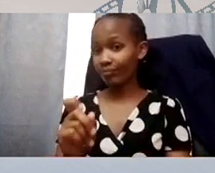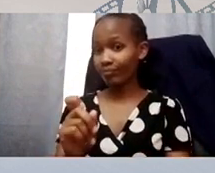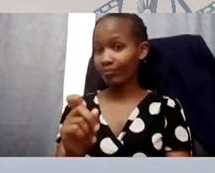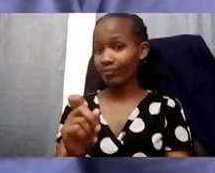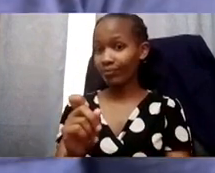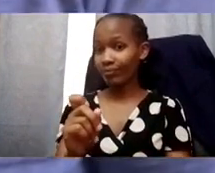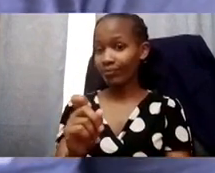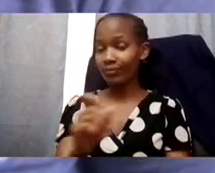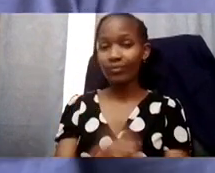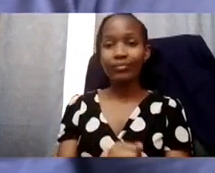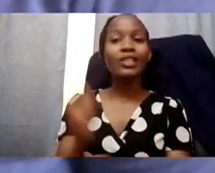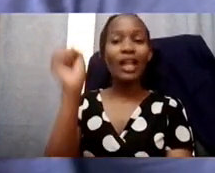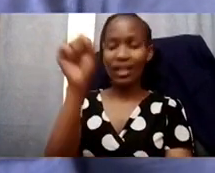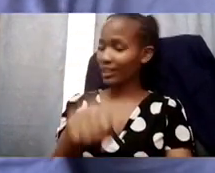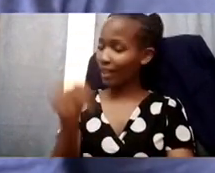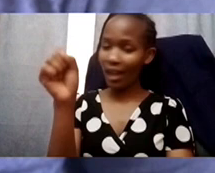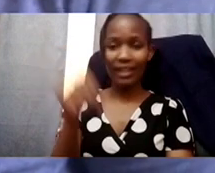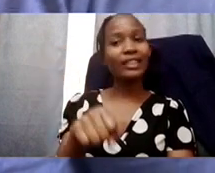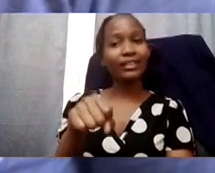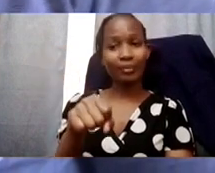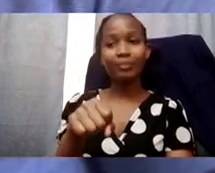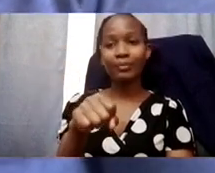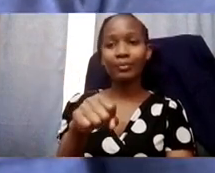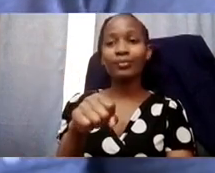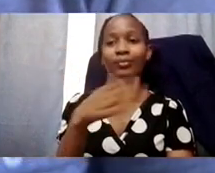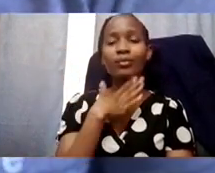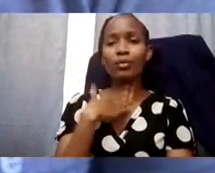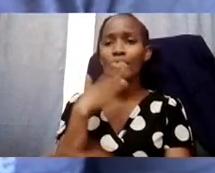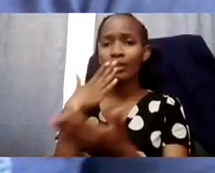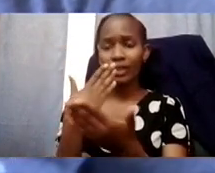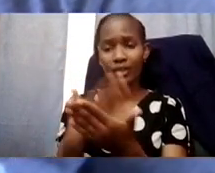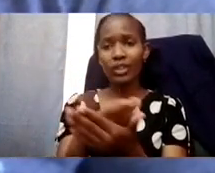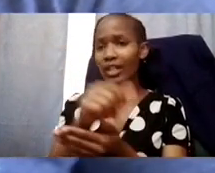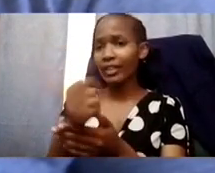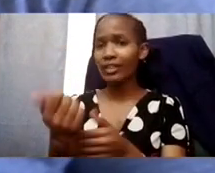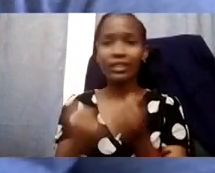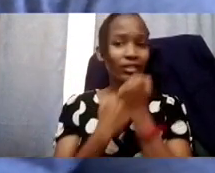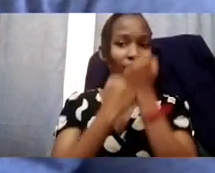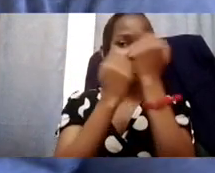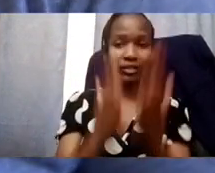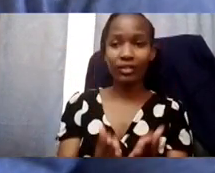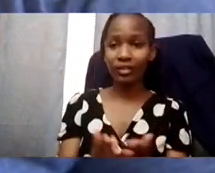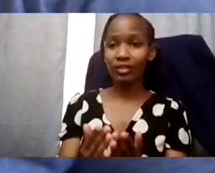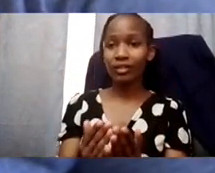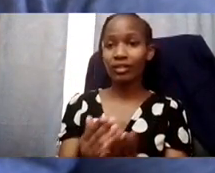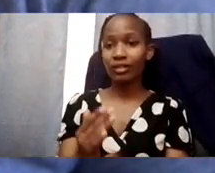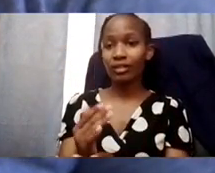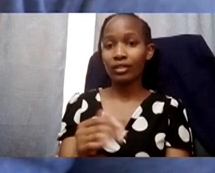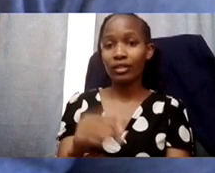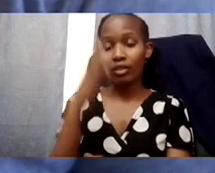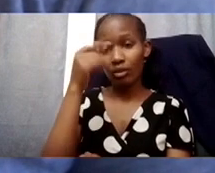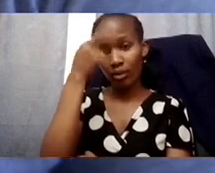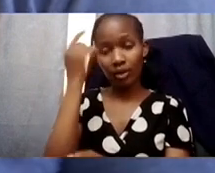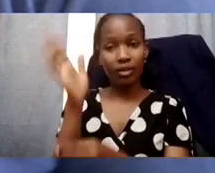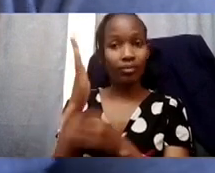For sure. I just want to thank other sponsors like IAA, because I was their ambassador, as athlete ambassador,